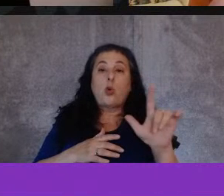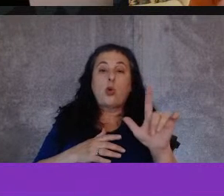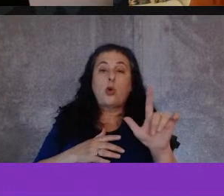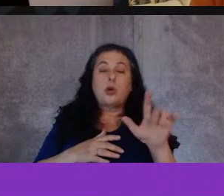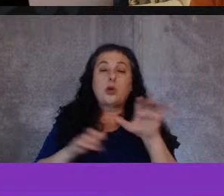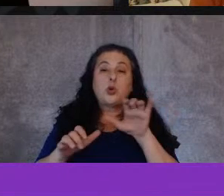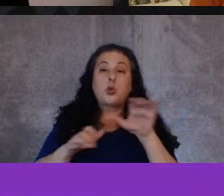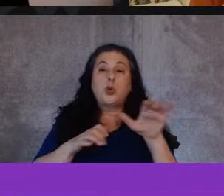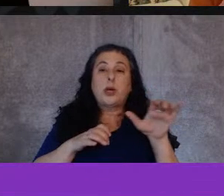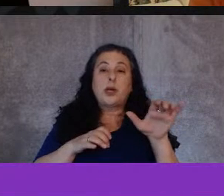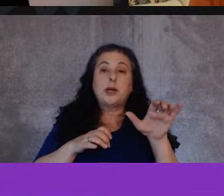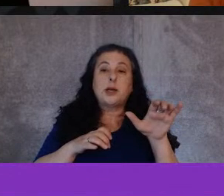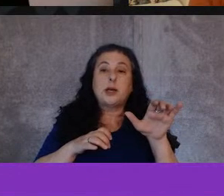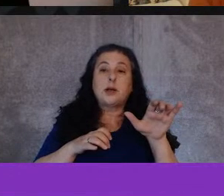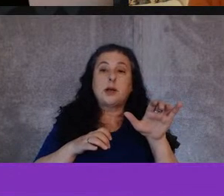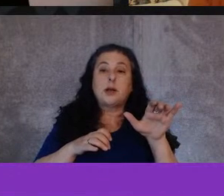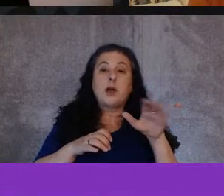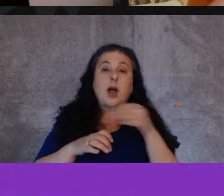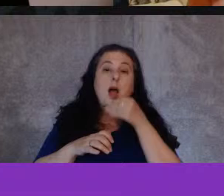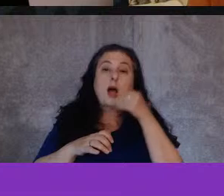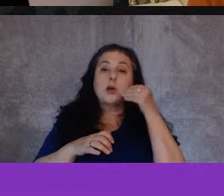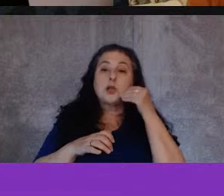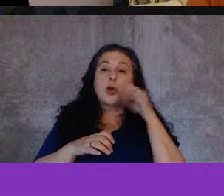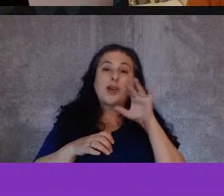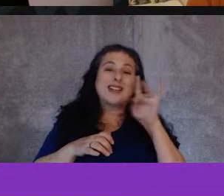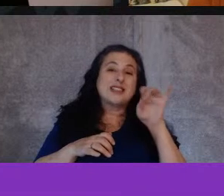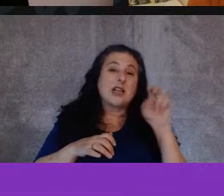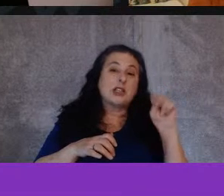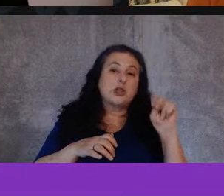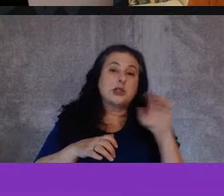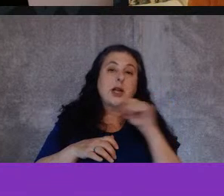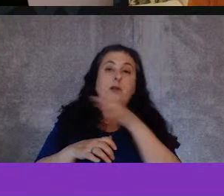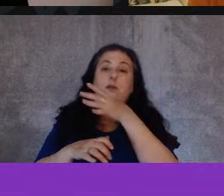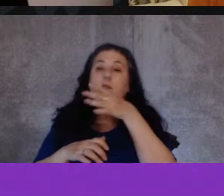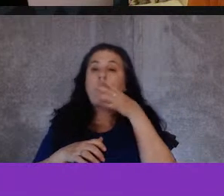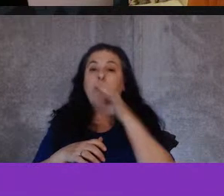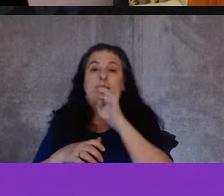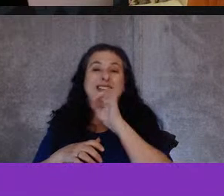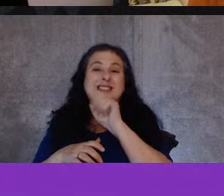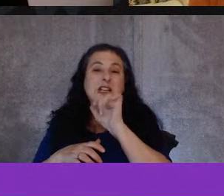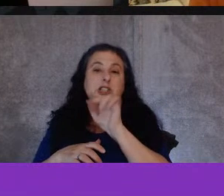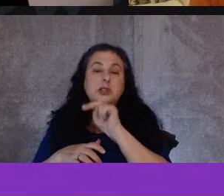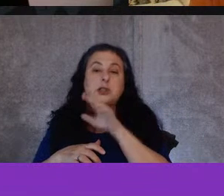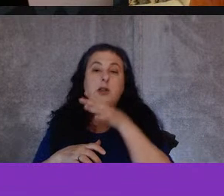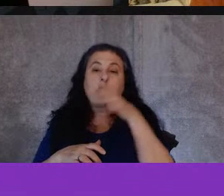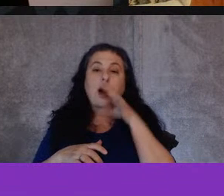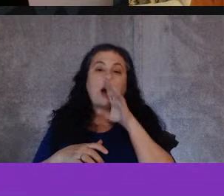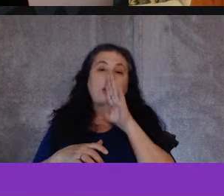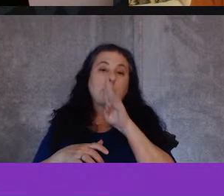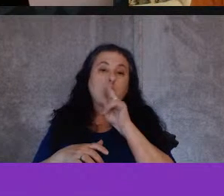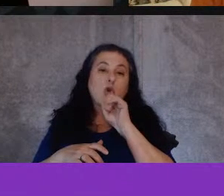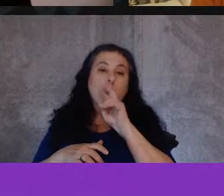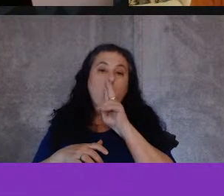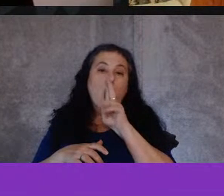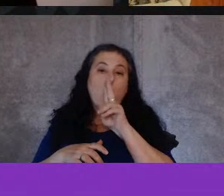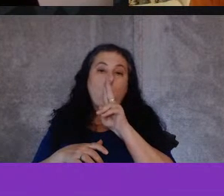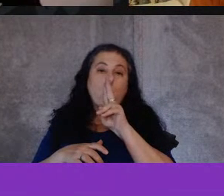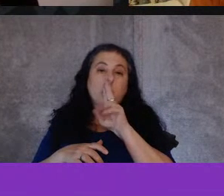these household extensions and farm extensions. I mean, the Farm Bureau still exists, right?